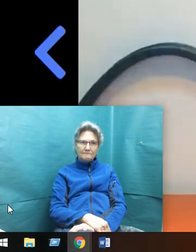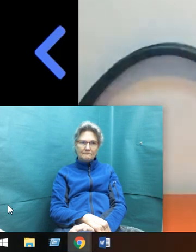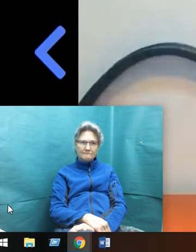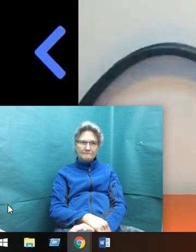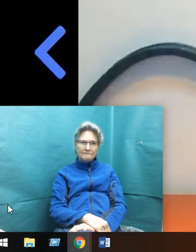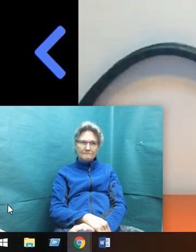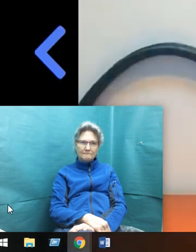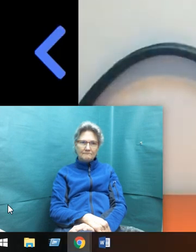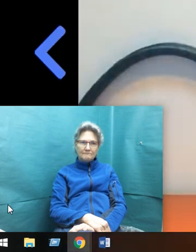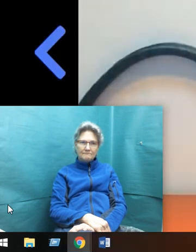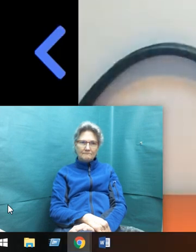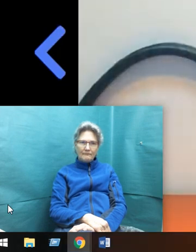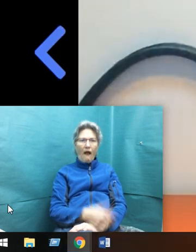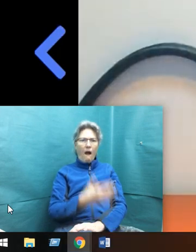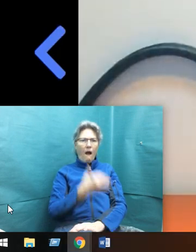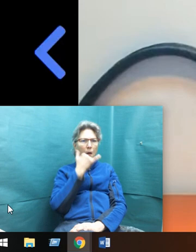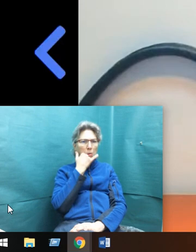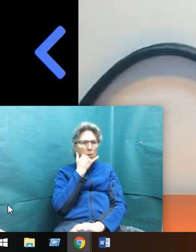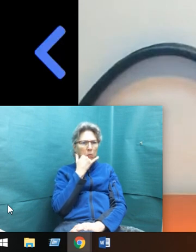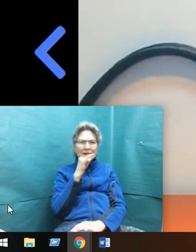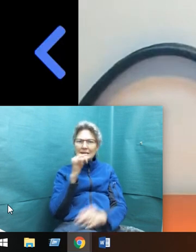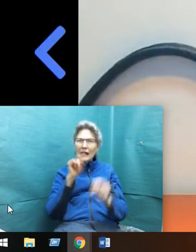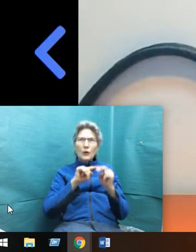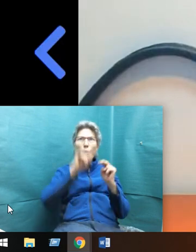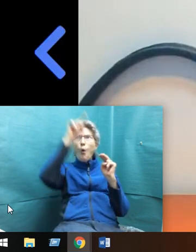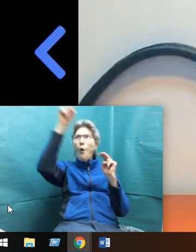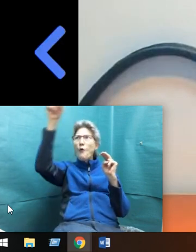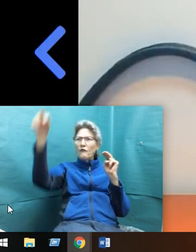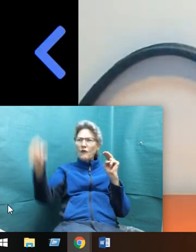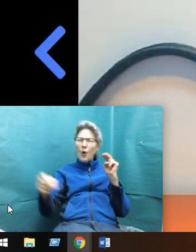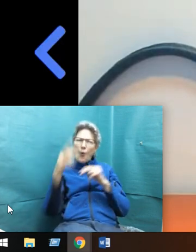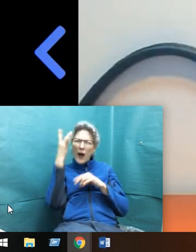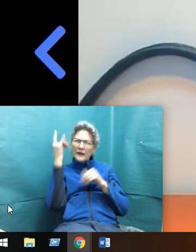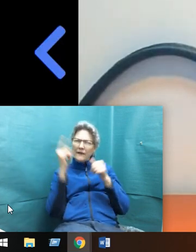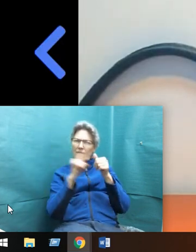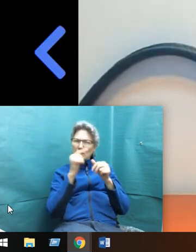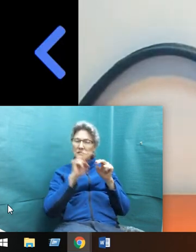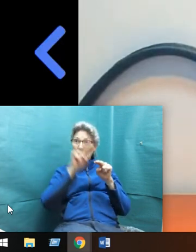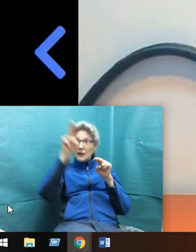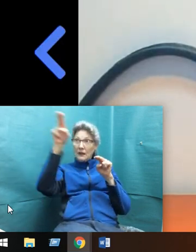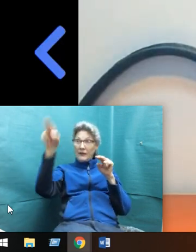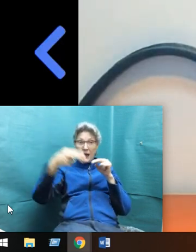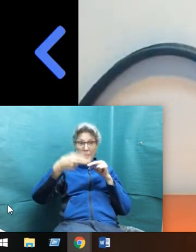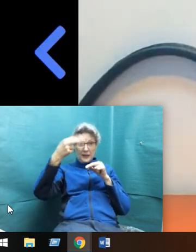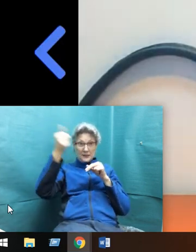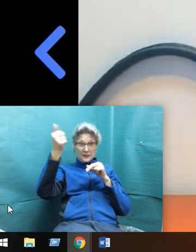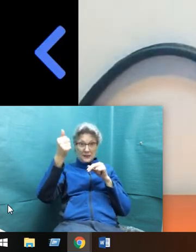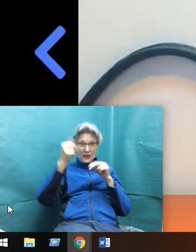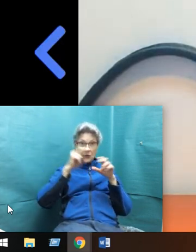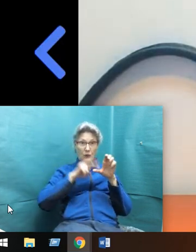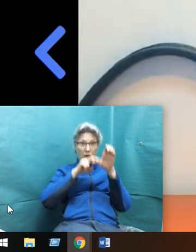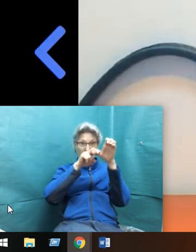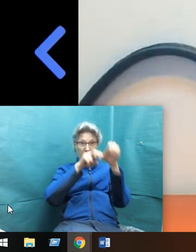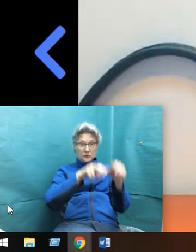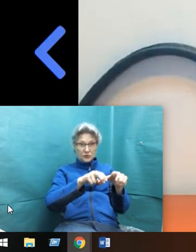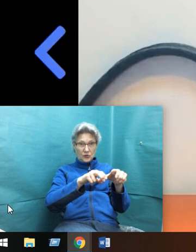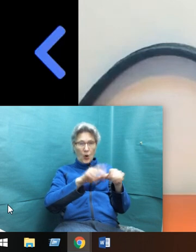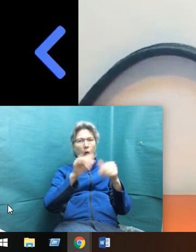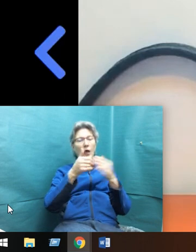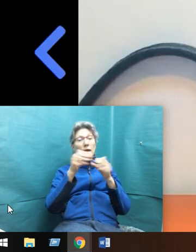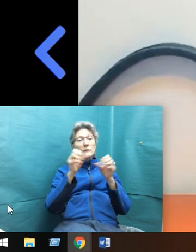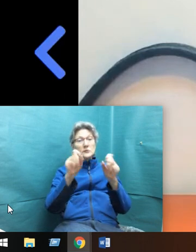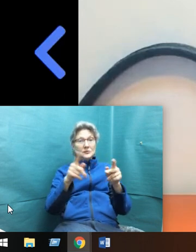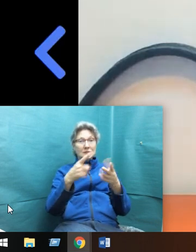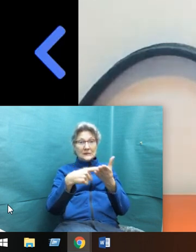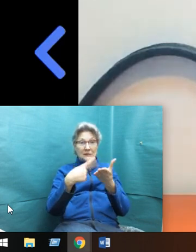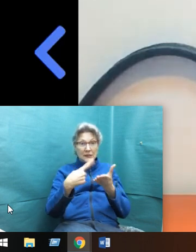So why didn't the marble make it over the higher hill? Why does the first hill have to be the highest on a roller coaster? You all had a chance to